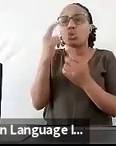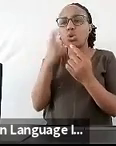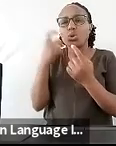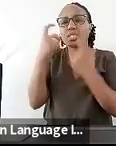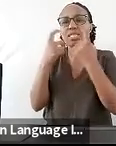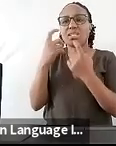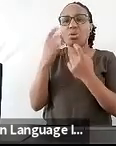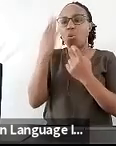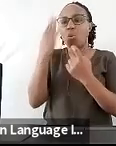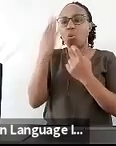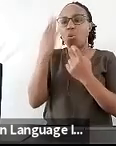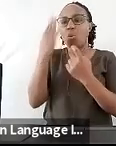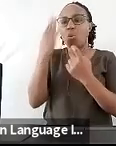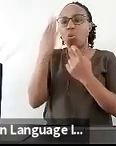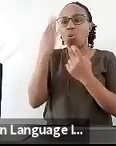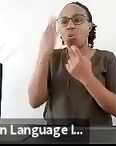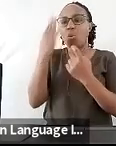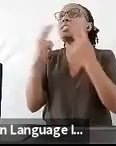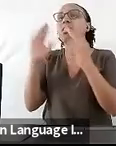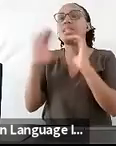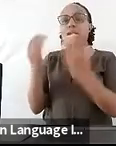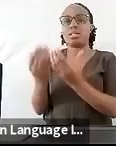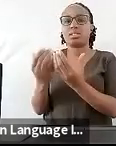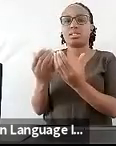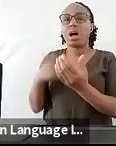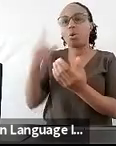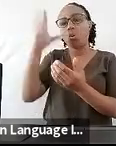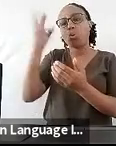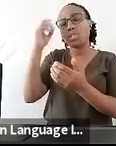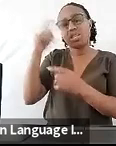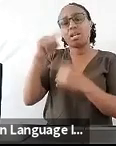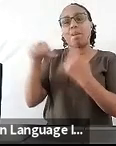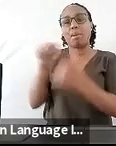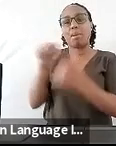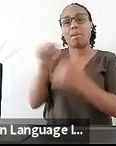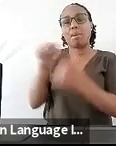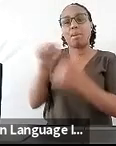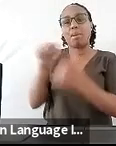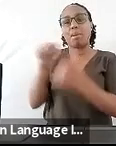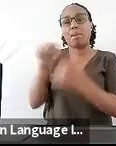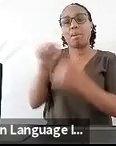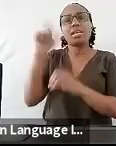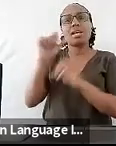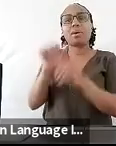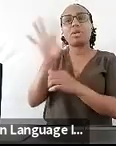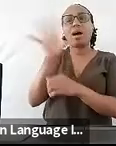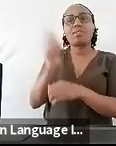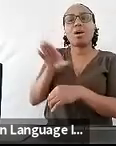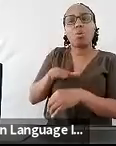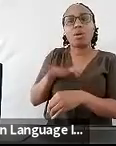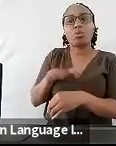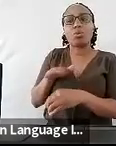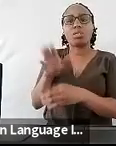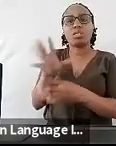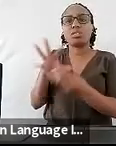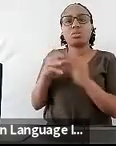was thinking about that, and I was thinking about how African womanhood is constructed in popular culture, is constructed in media